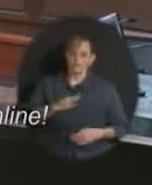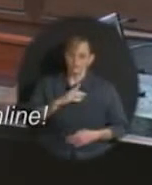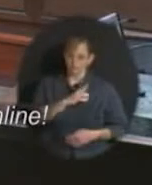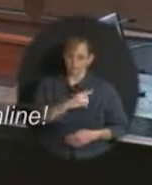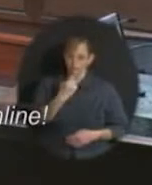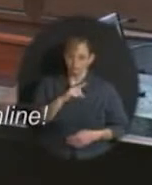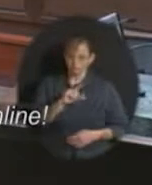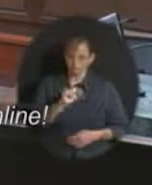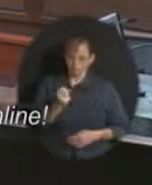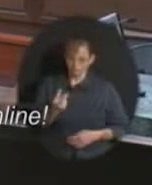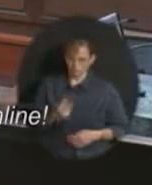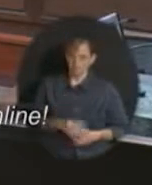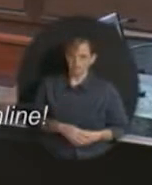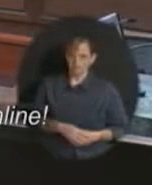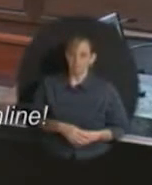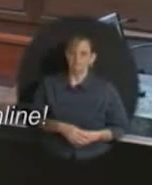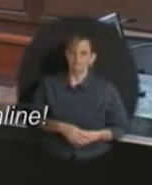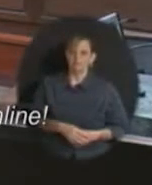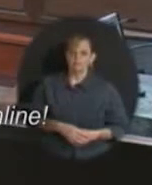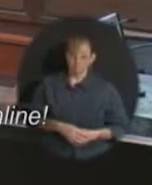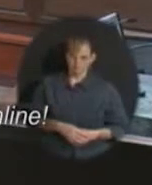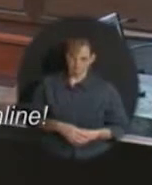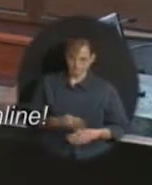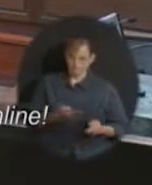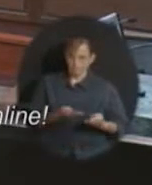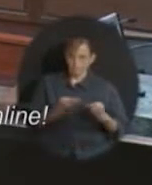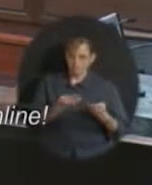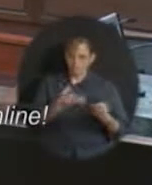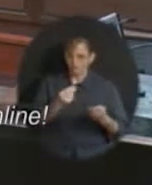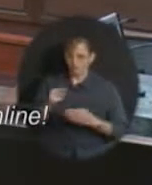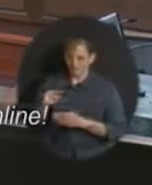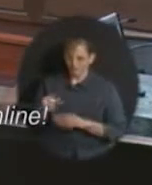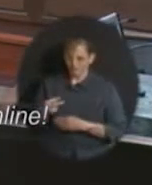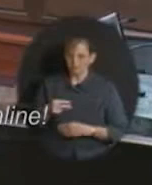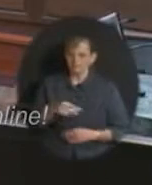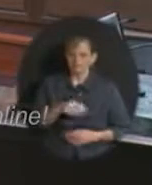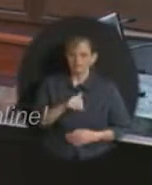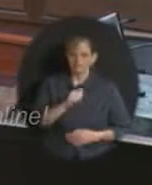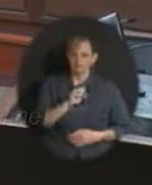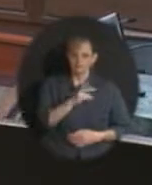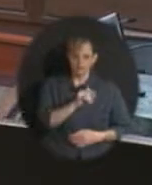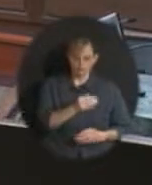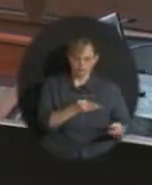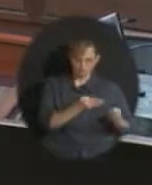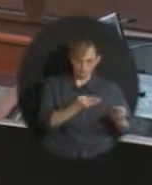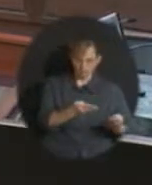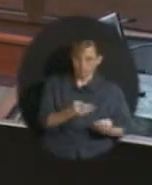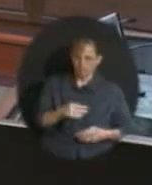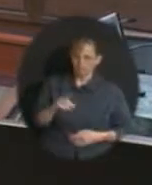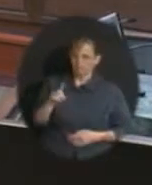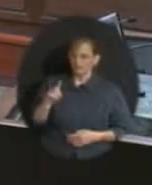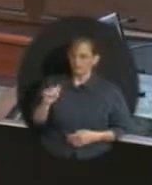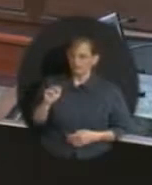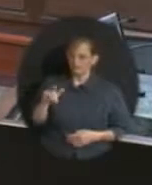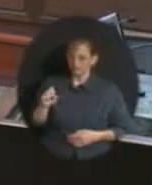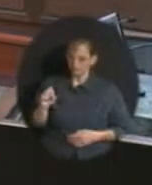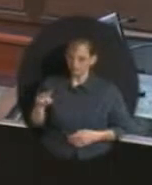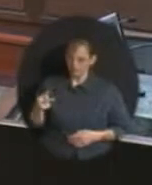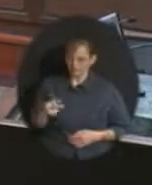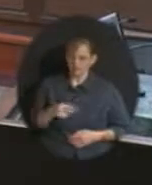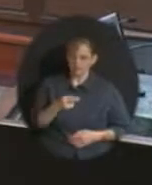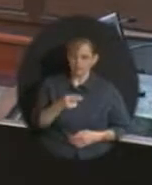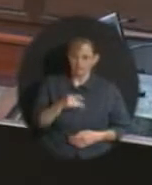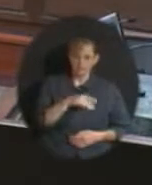moved. Second. Motion by Ms. Ashley and a second by Dr. Daniels. Ms. Hibbs? Mr.